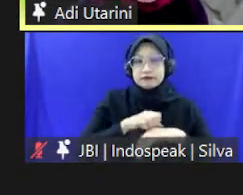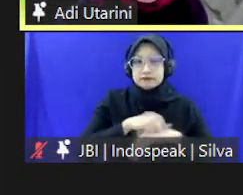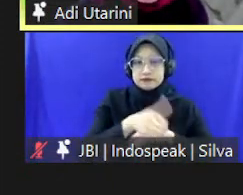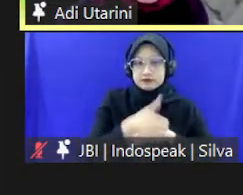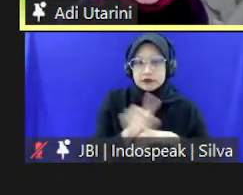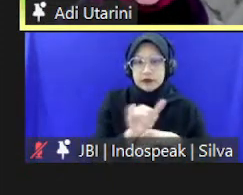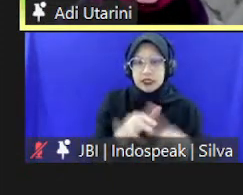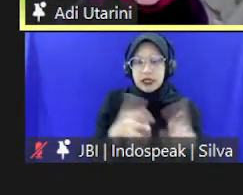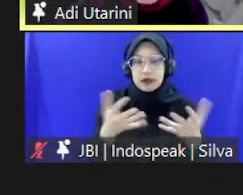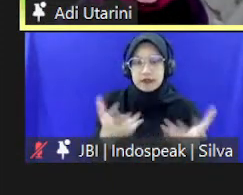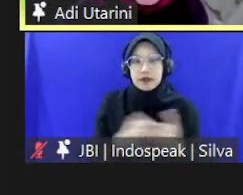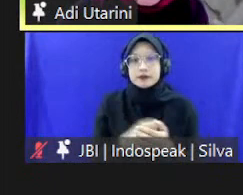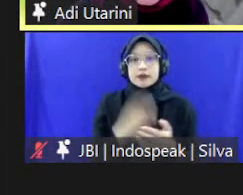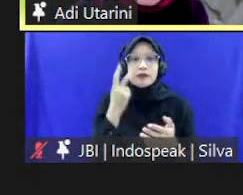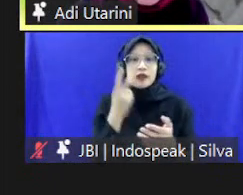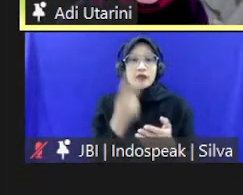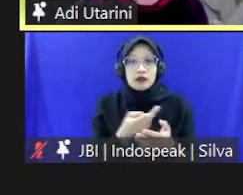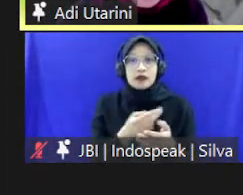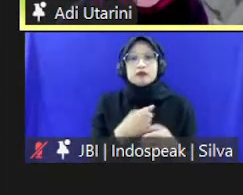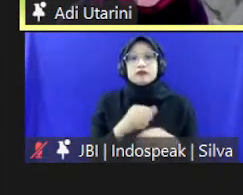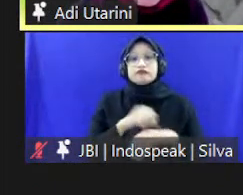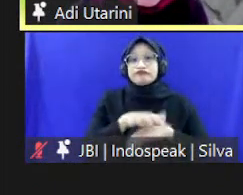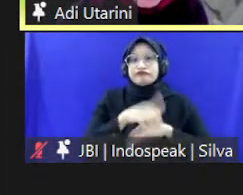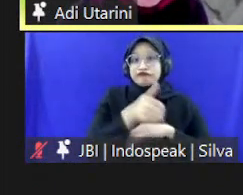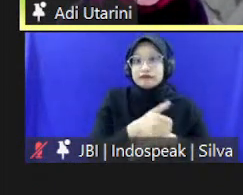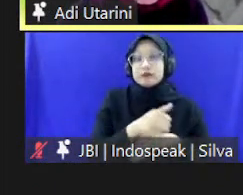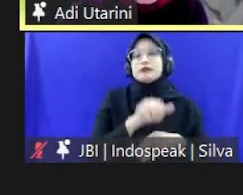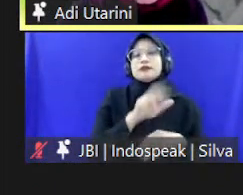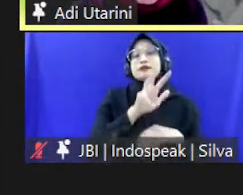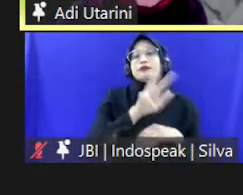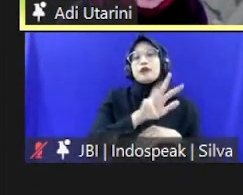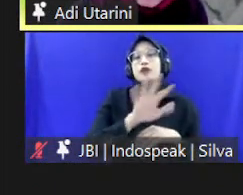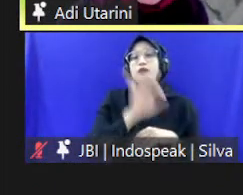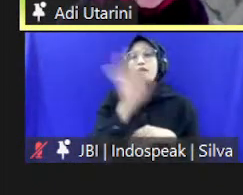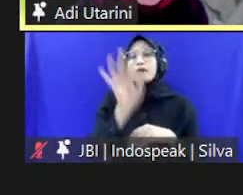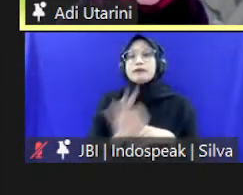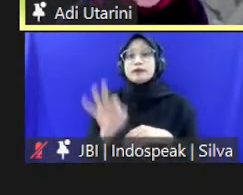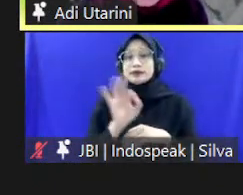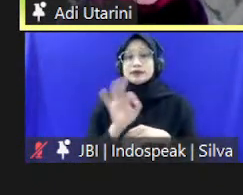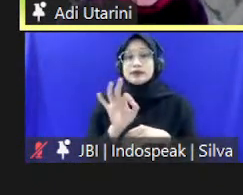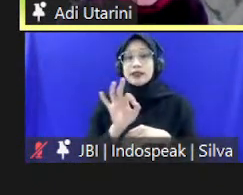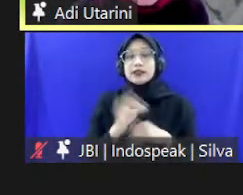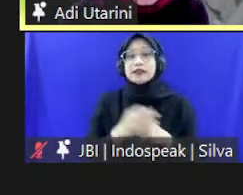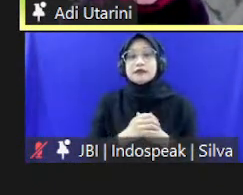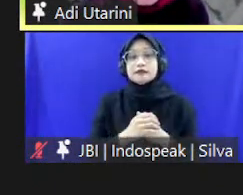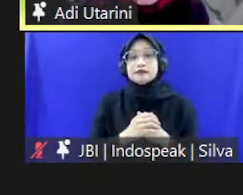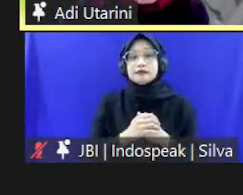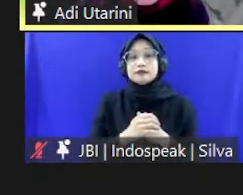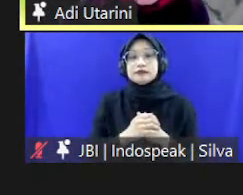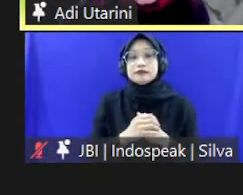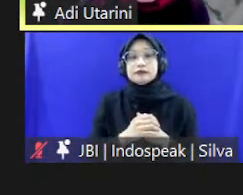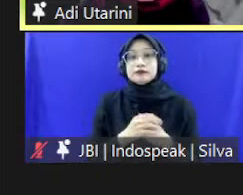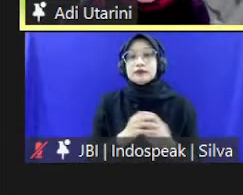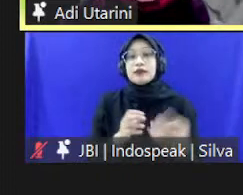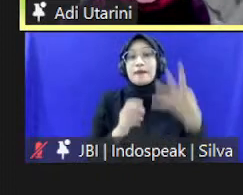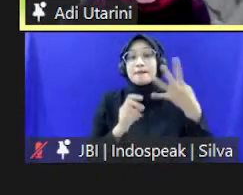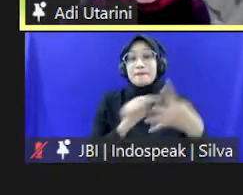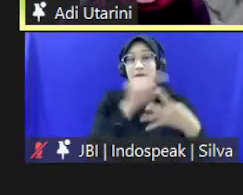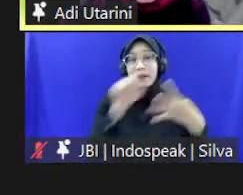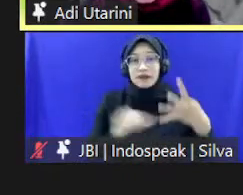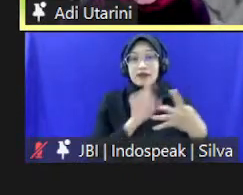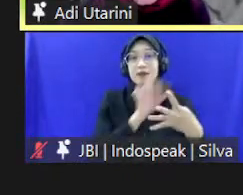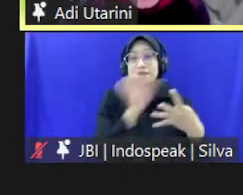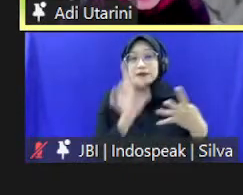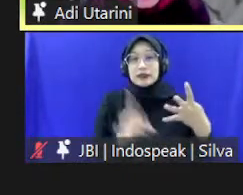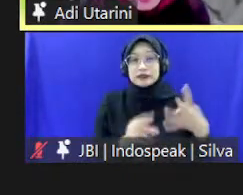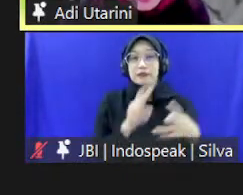intervention against virologically confirmed dengue. And in all 4 dengue virus serotype, this we